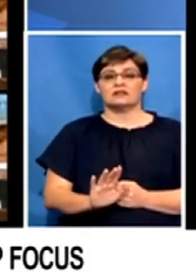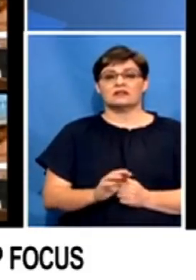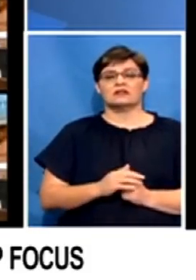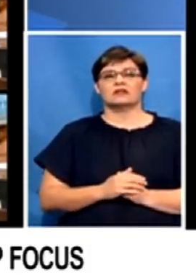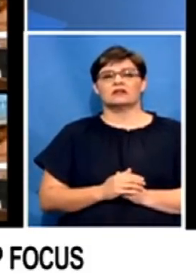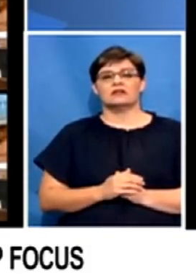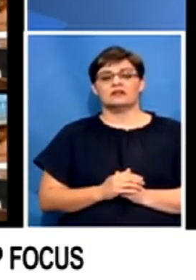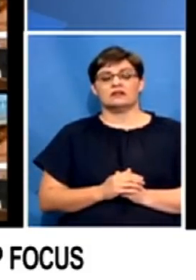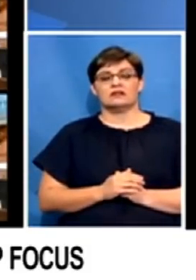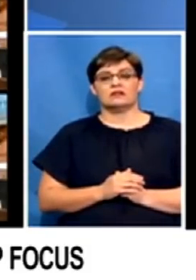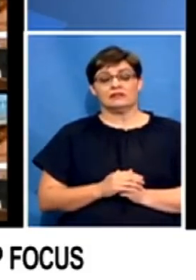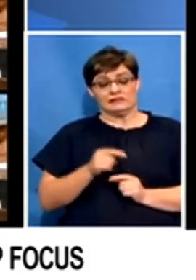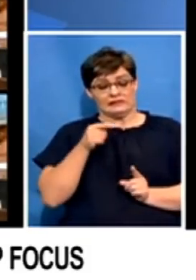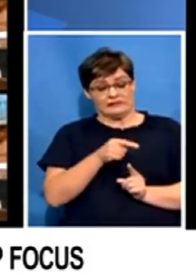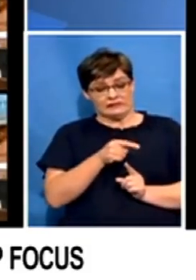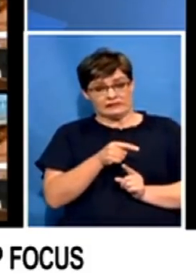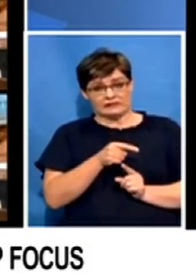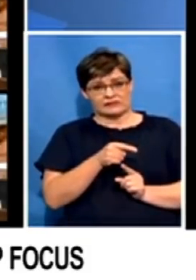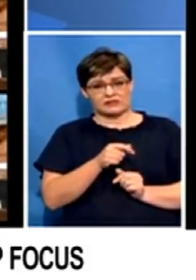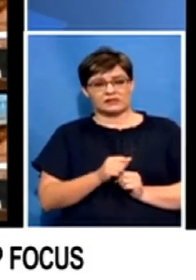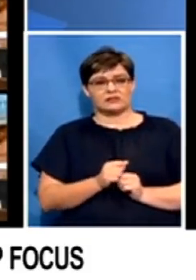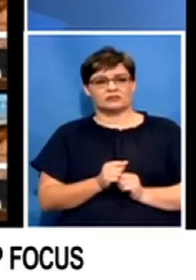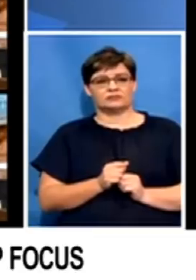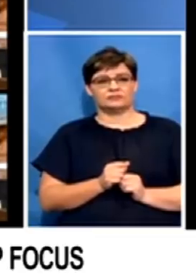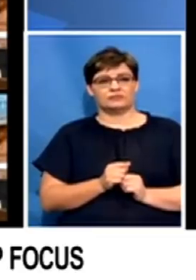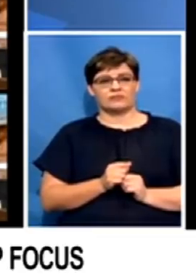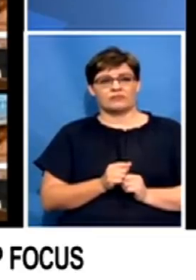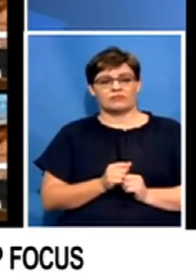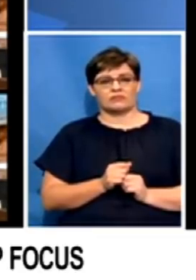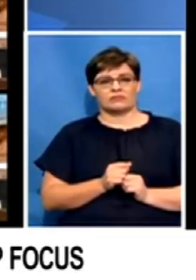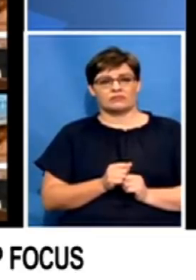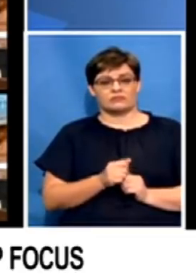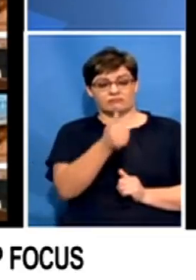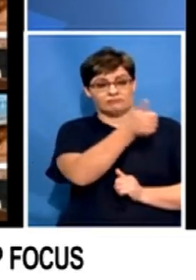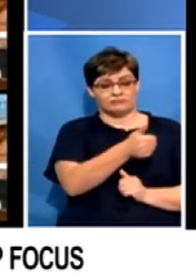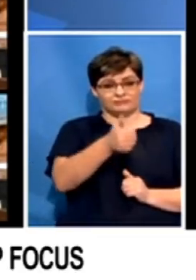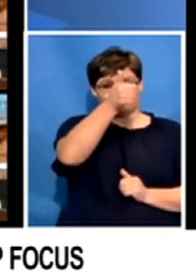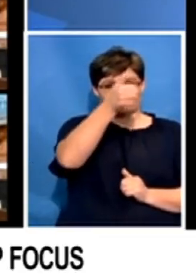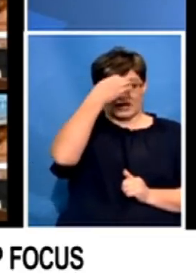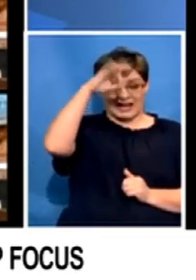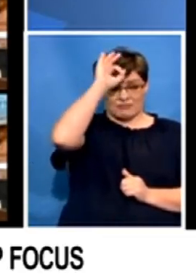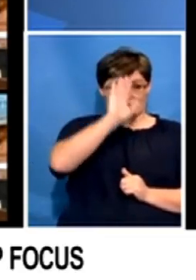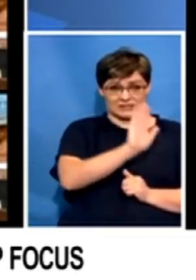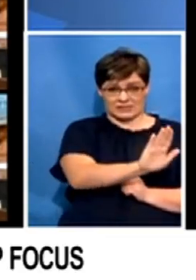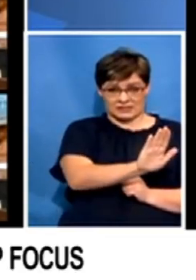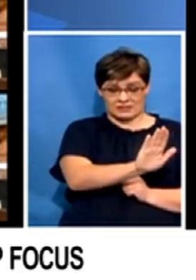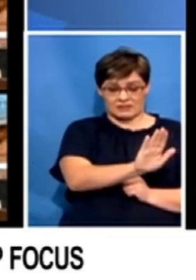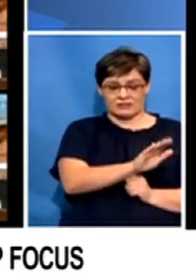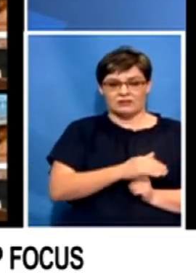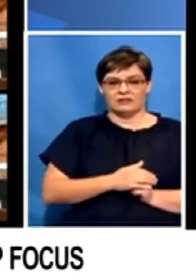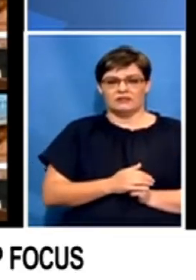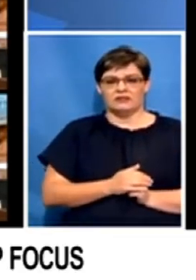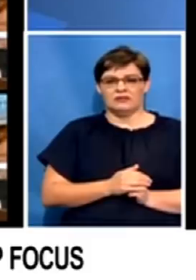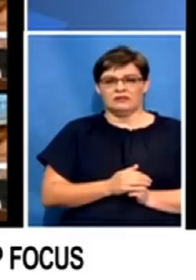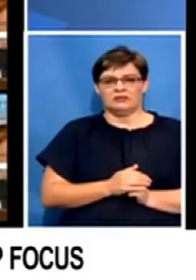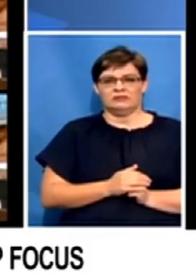between the head of state in relation to the extent or the standard to which he must